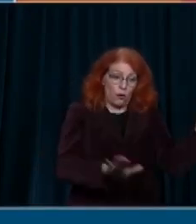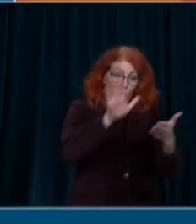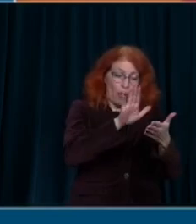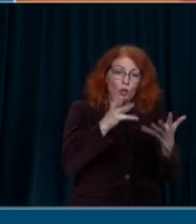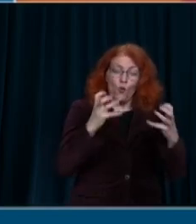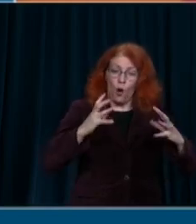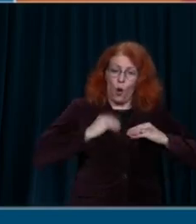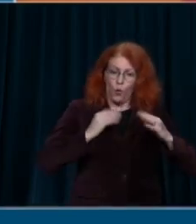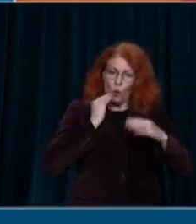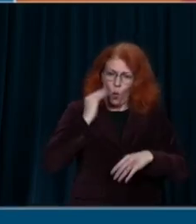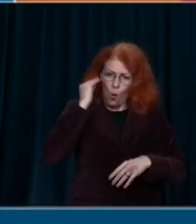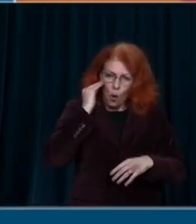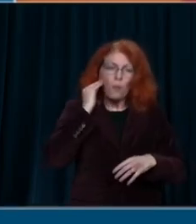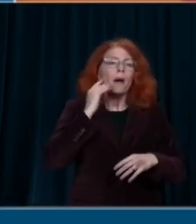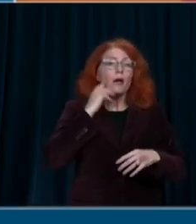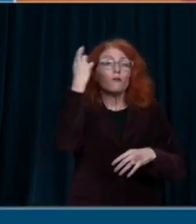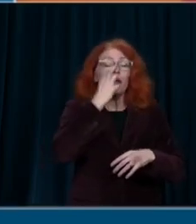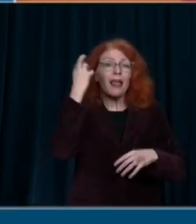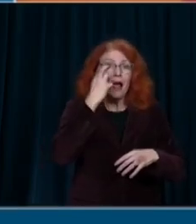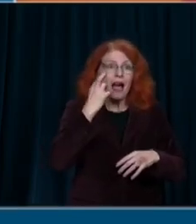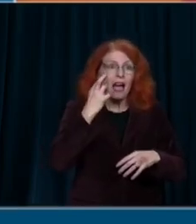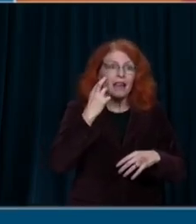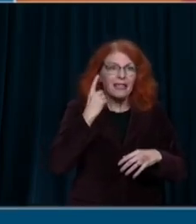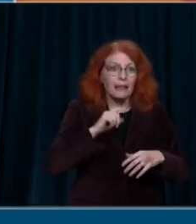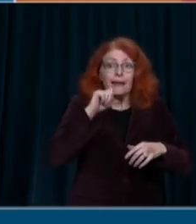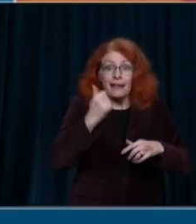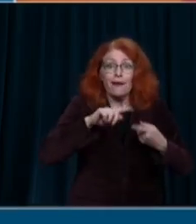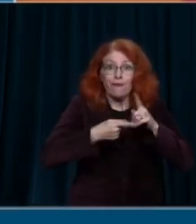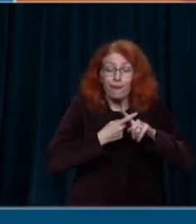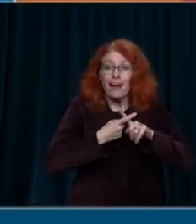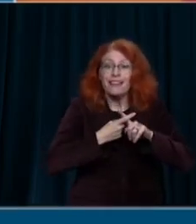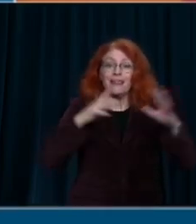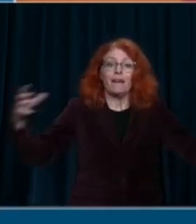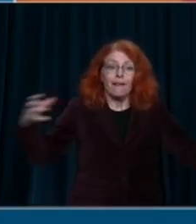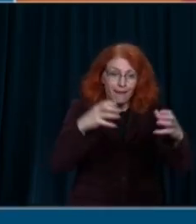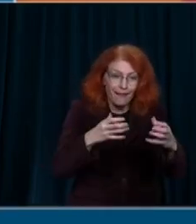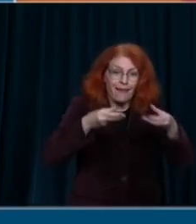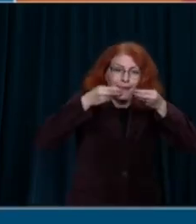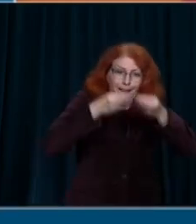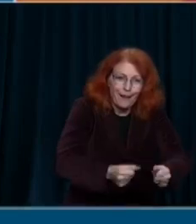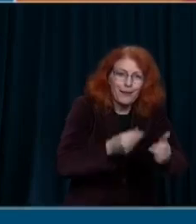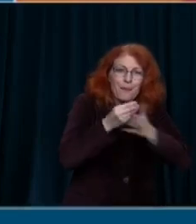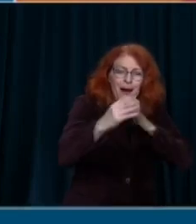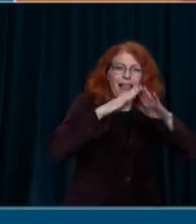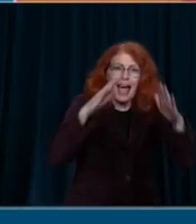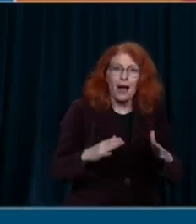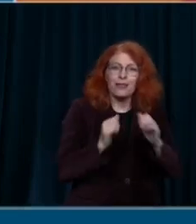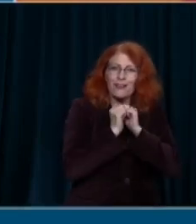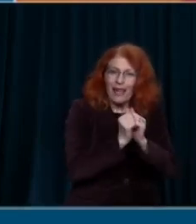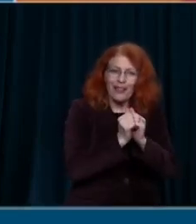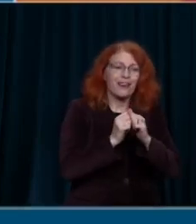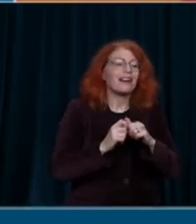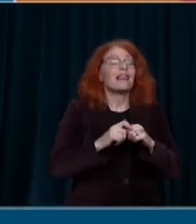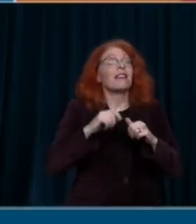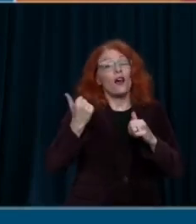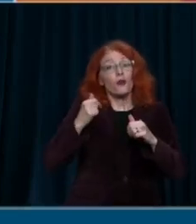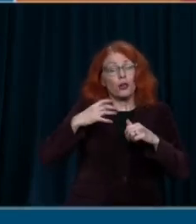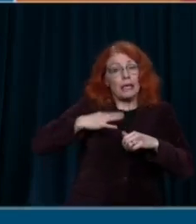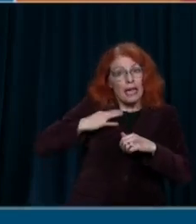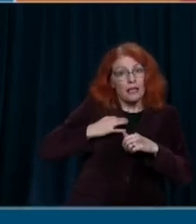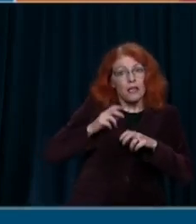home and really find out that you have to have 10 friends to go in and purchase a home with you. It's great that the other candidates on this stage talk